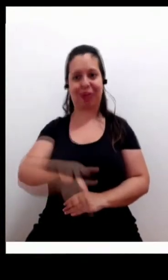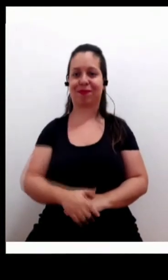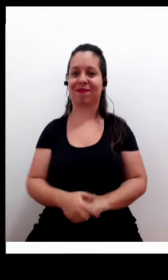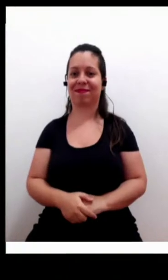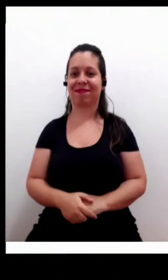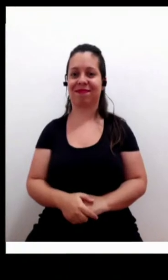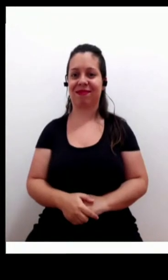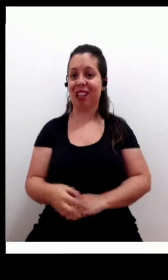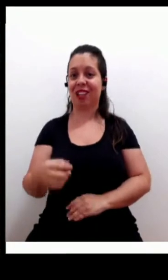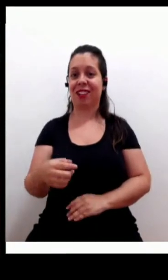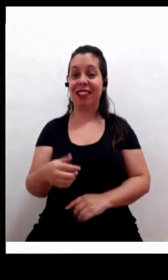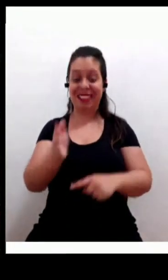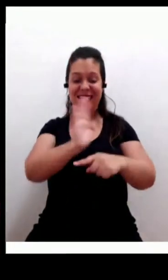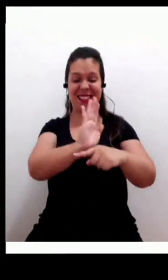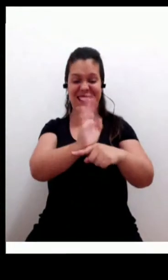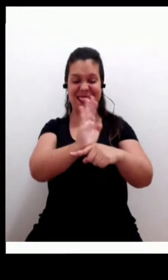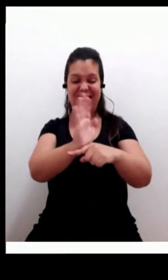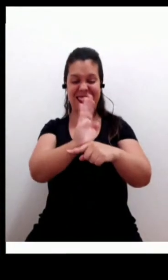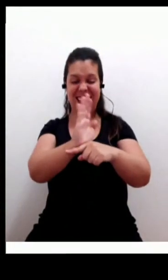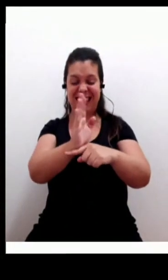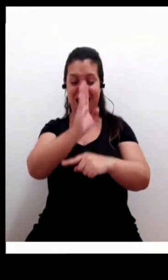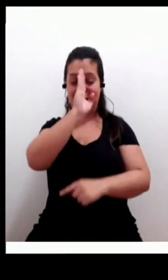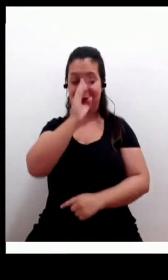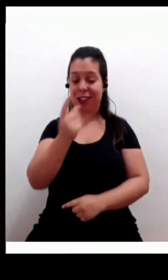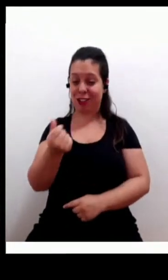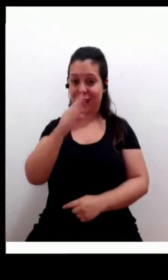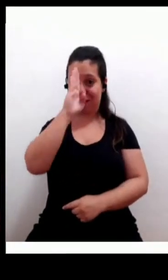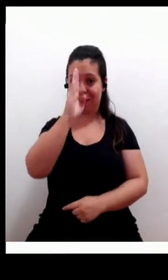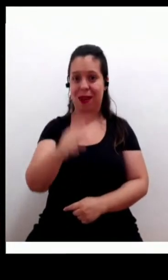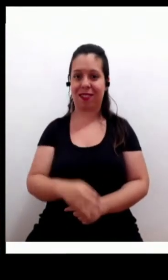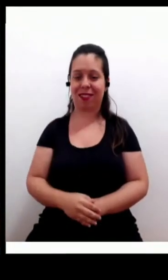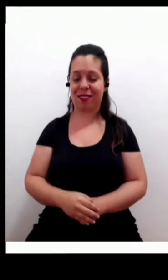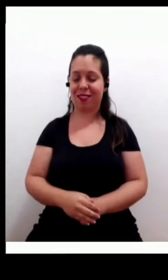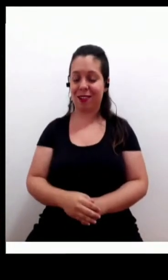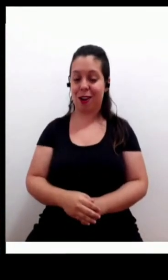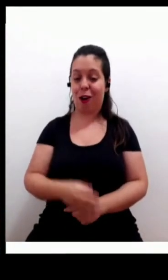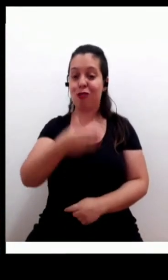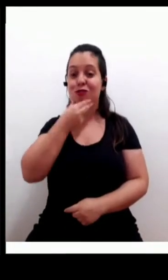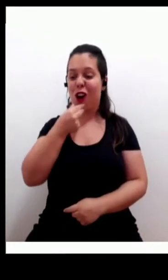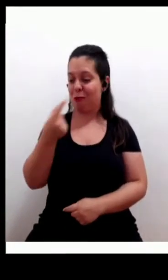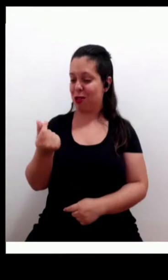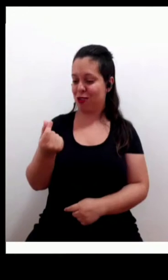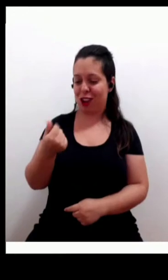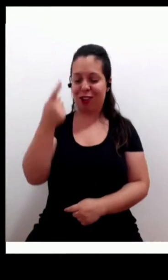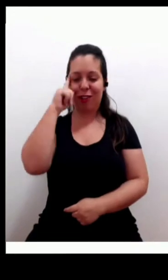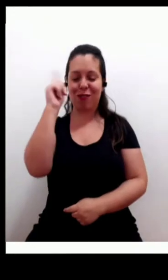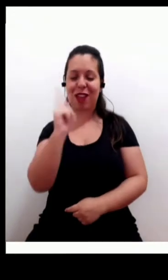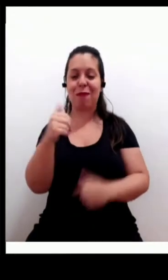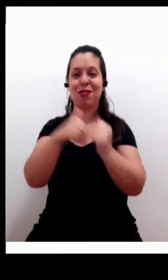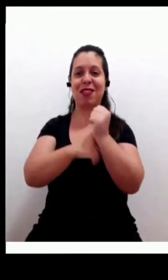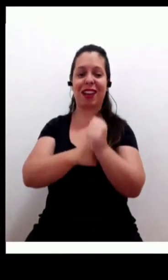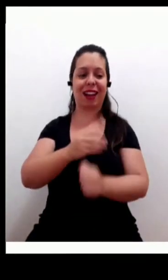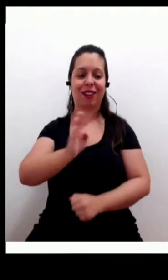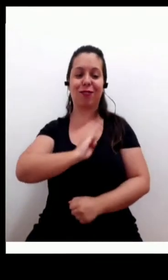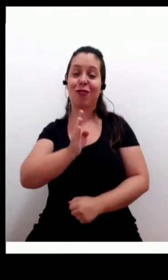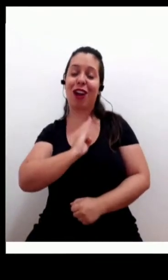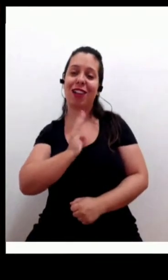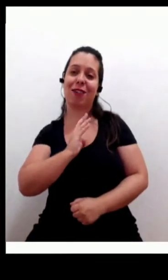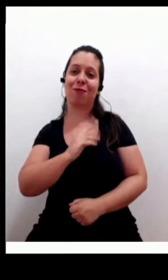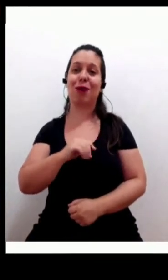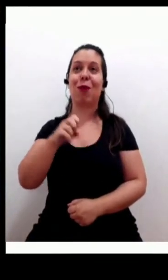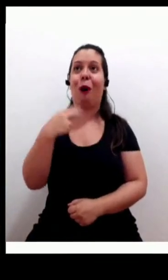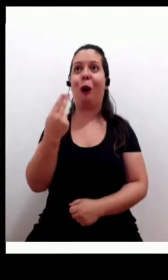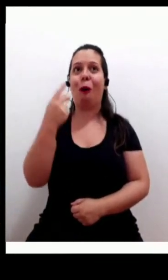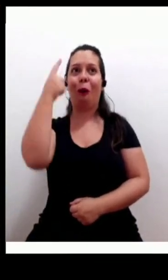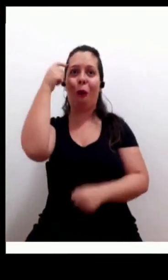cinema. The money men don't know the secrets of the human heart or the brilliance of the medium of film. But if money doesn't